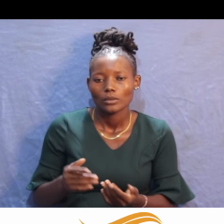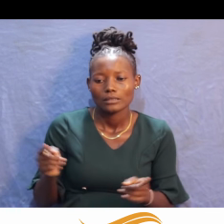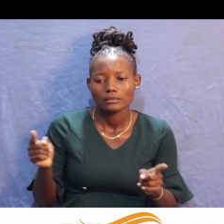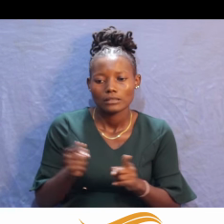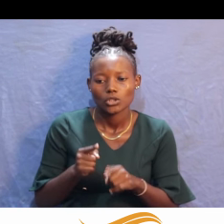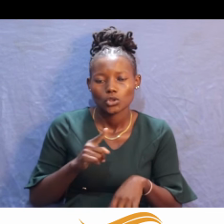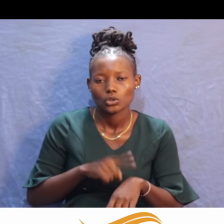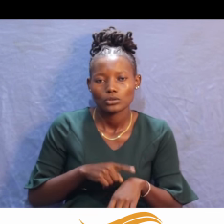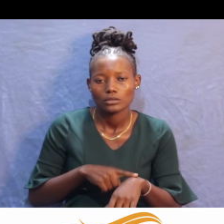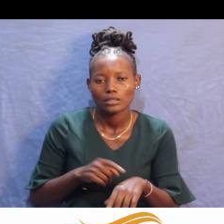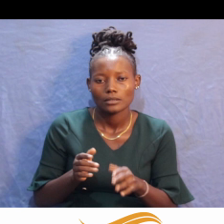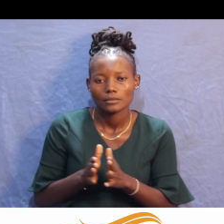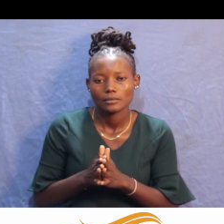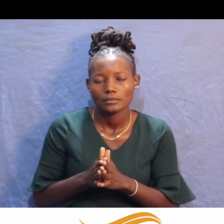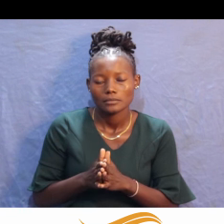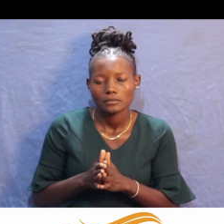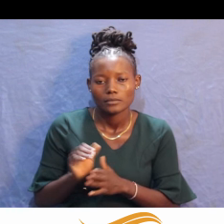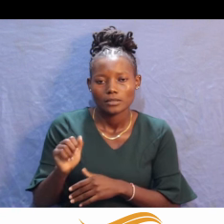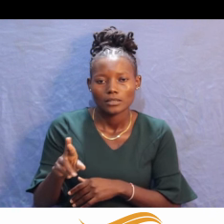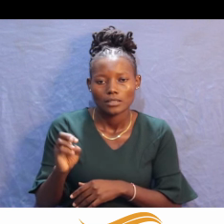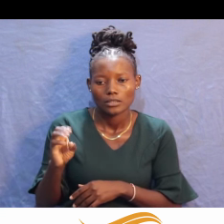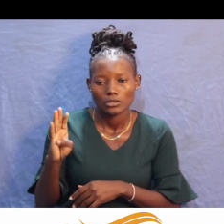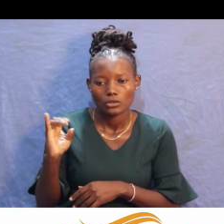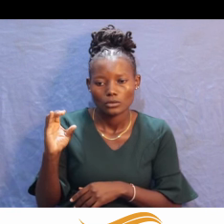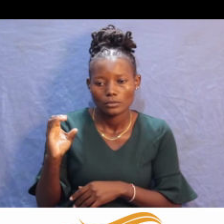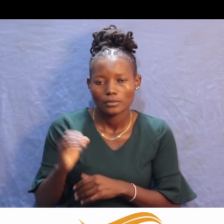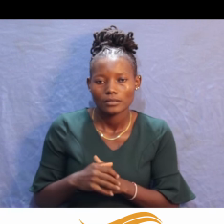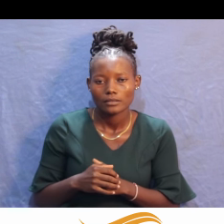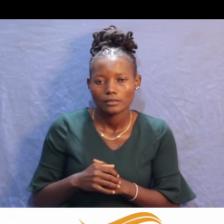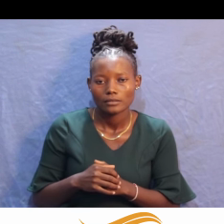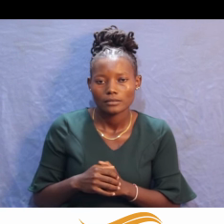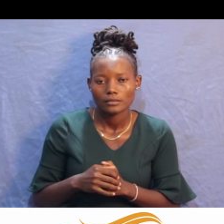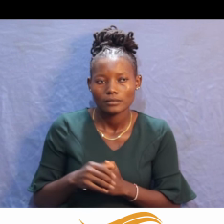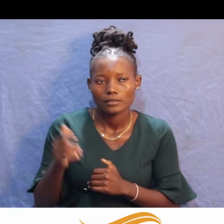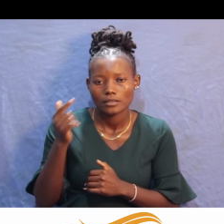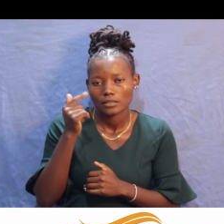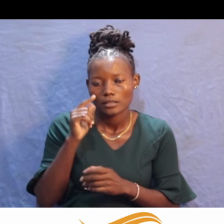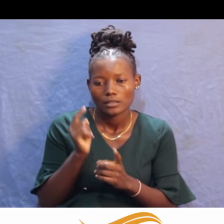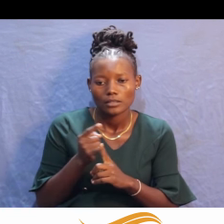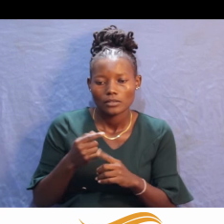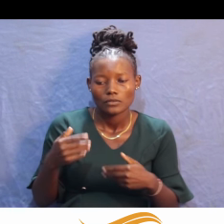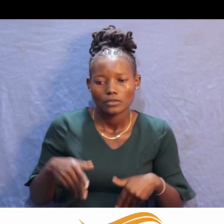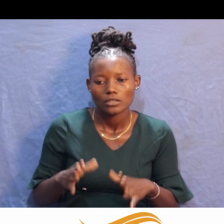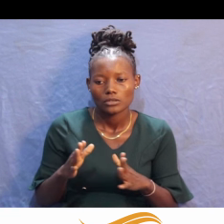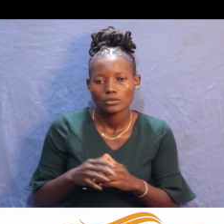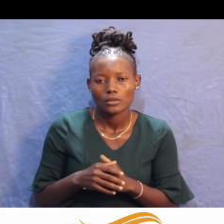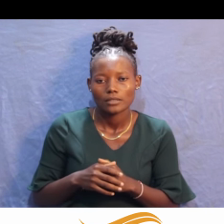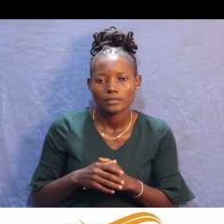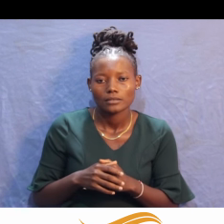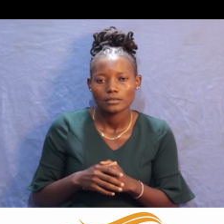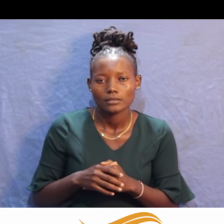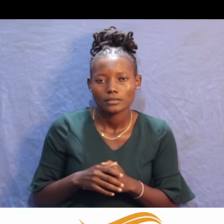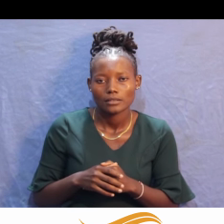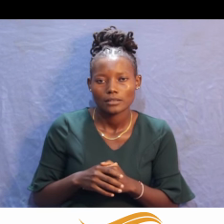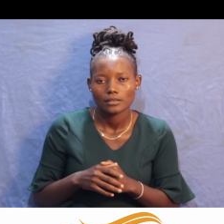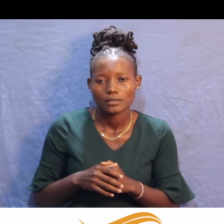more anaerobic than aerobic. And he utilizes oxygen in a different way, burns less oxygen per